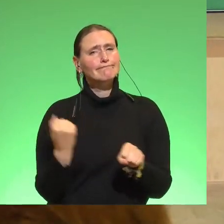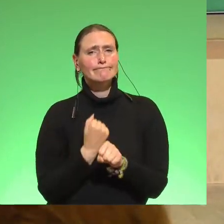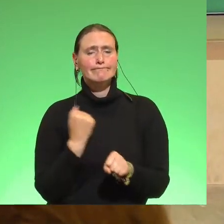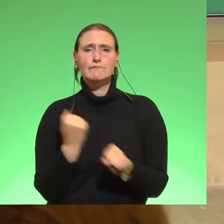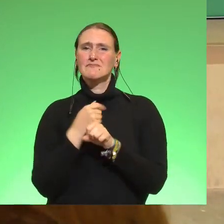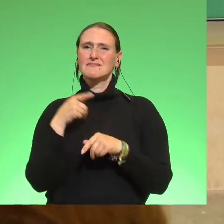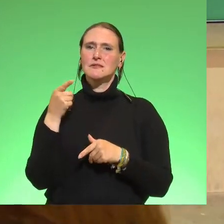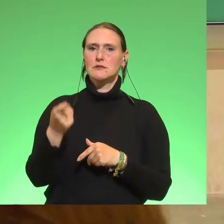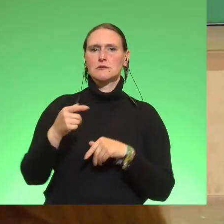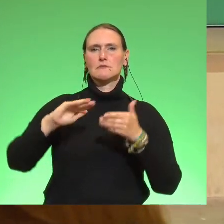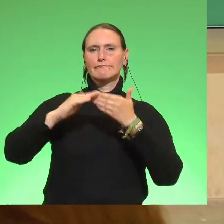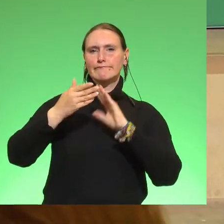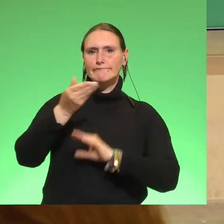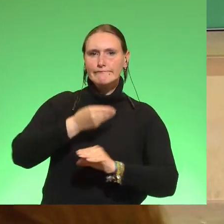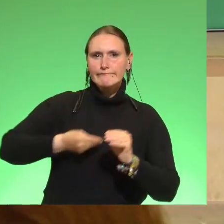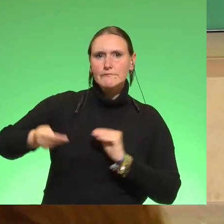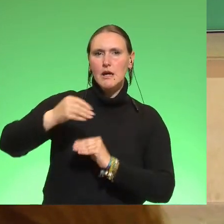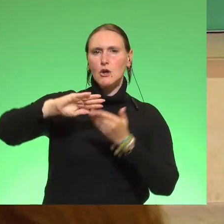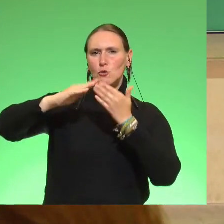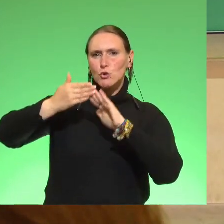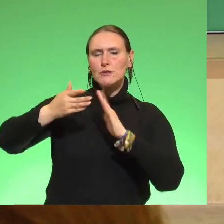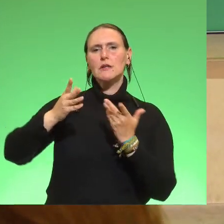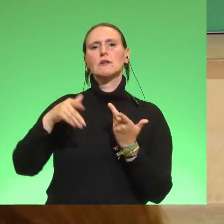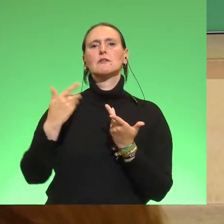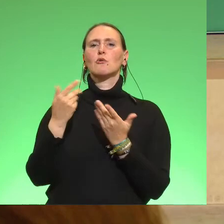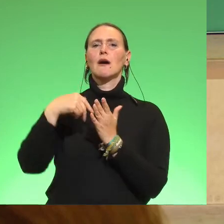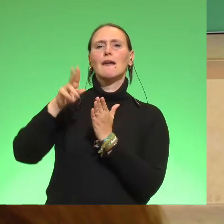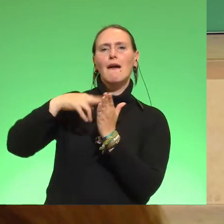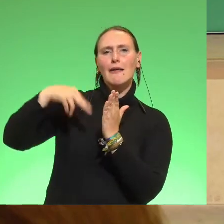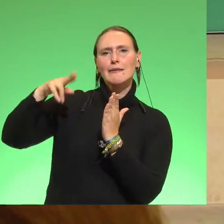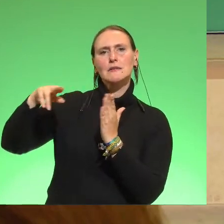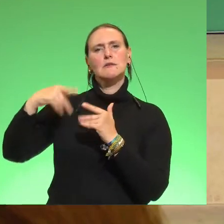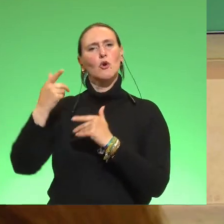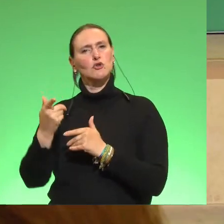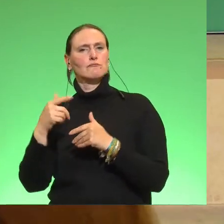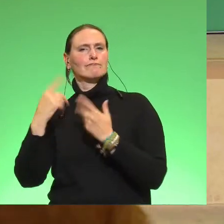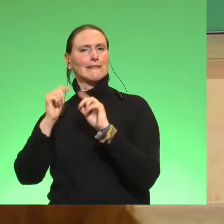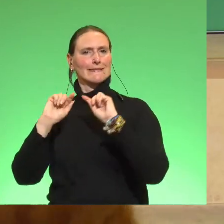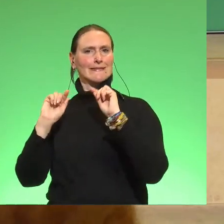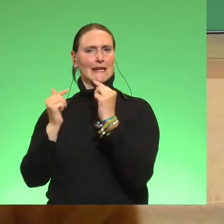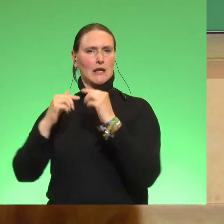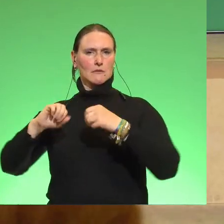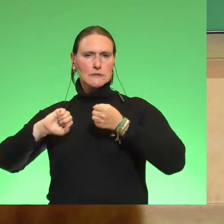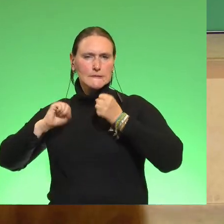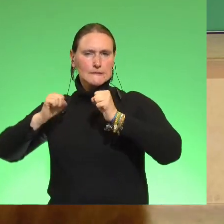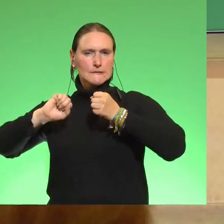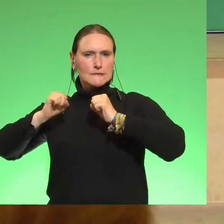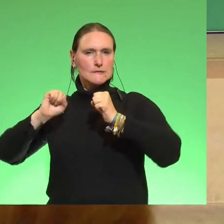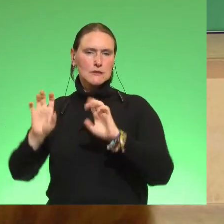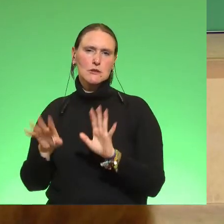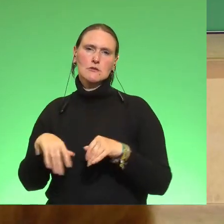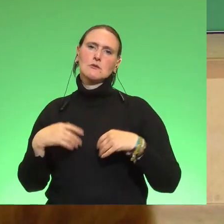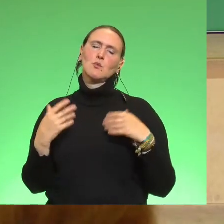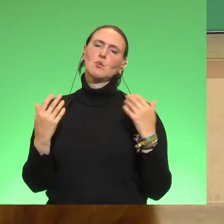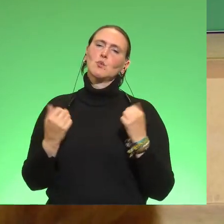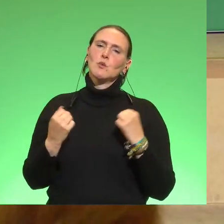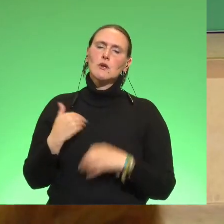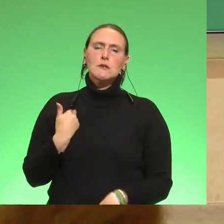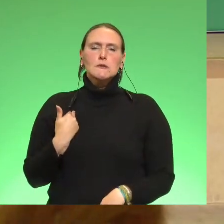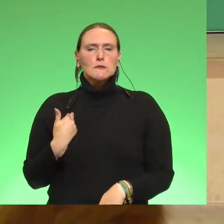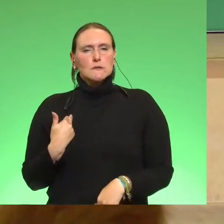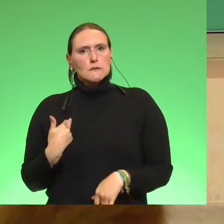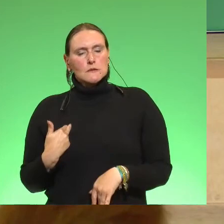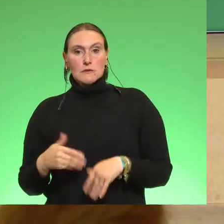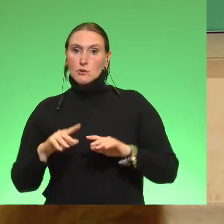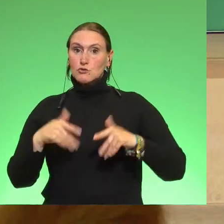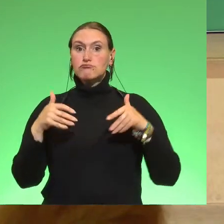Lumbung community and by the artistic team in sometimes extremely difficult circumstances. We all have to remember